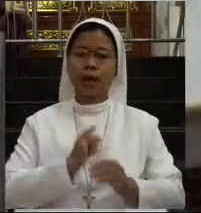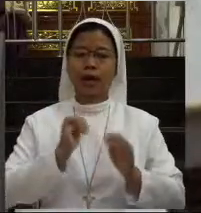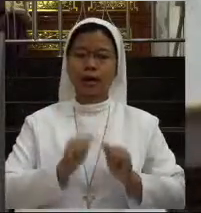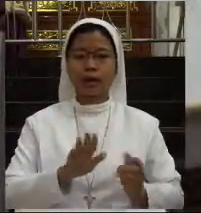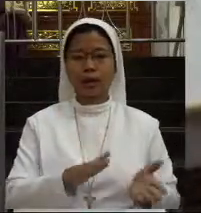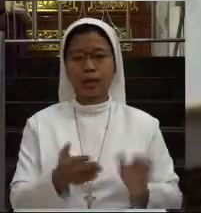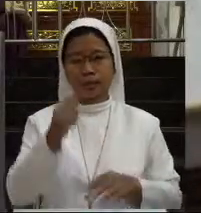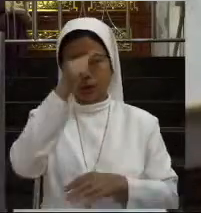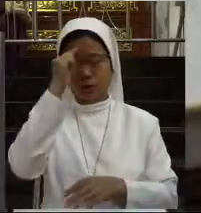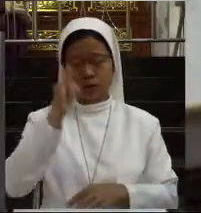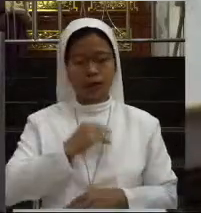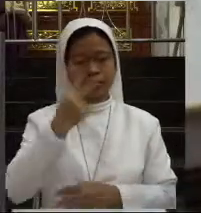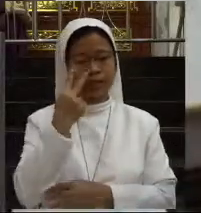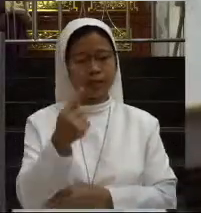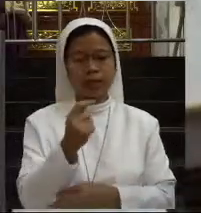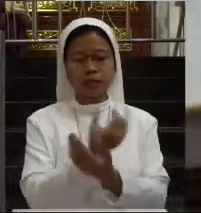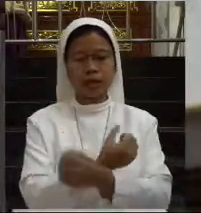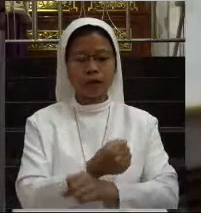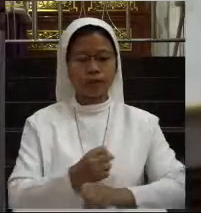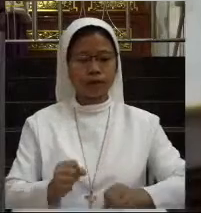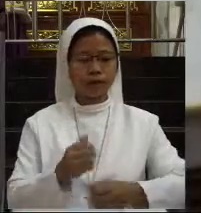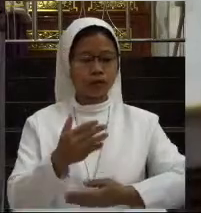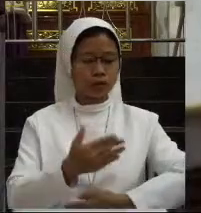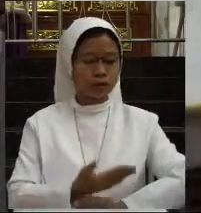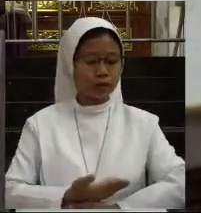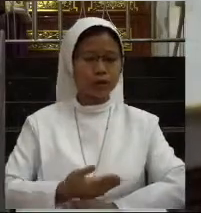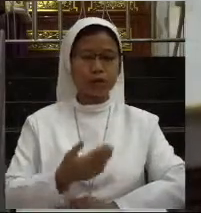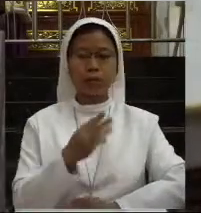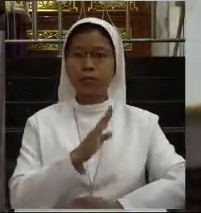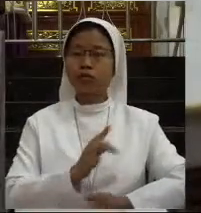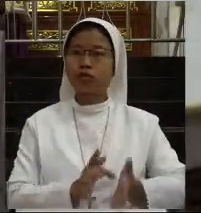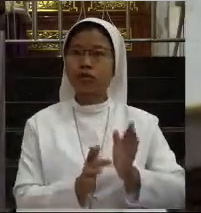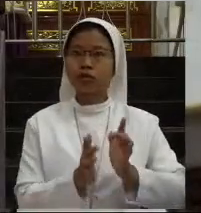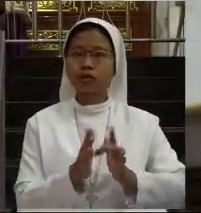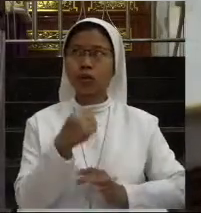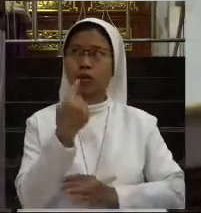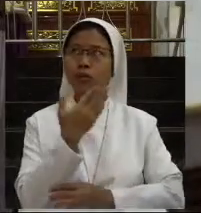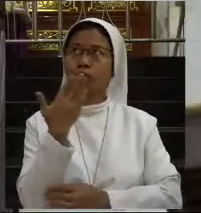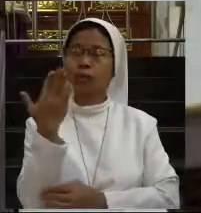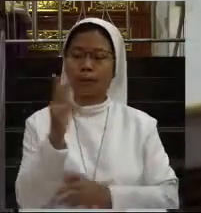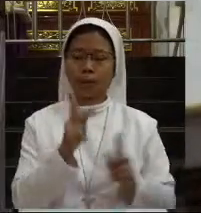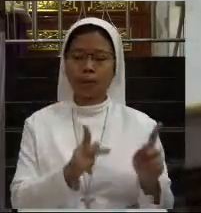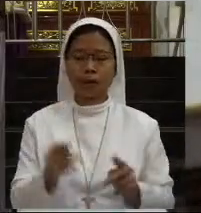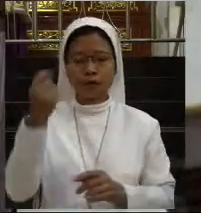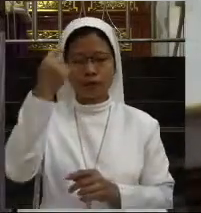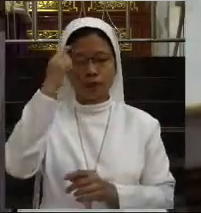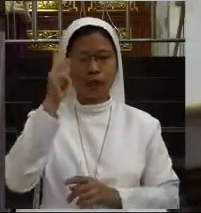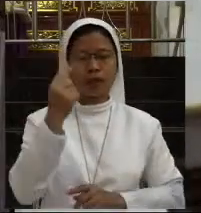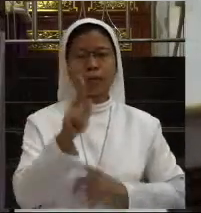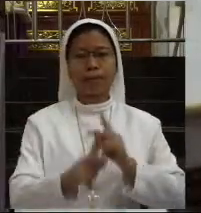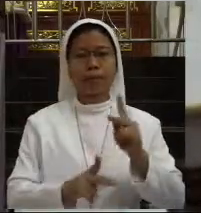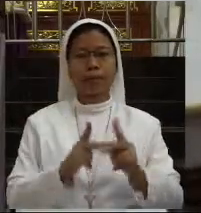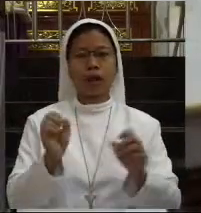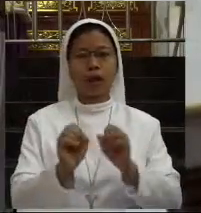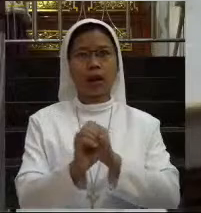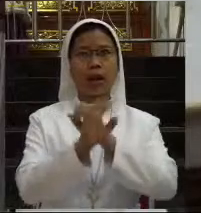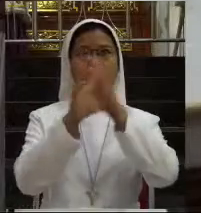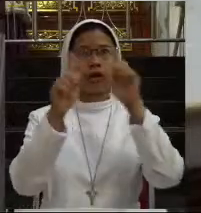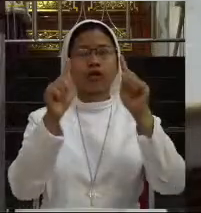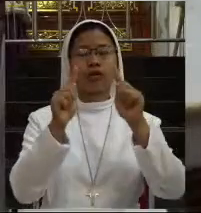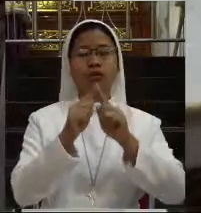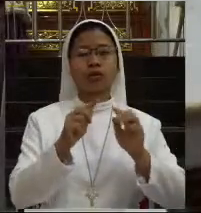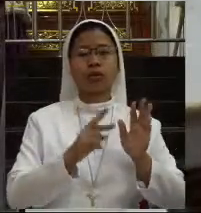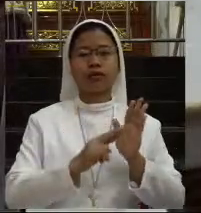My own eyes have seen the salvation which you prepared in the sight of every people, a light to reveal you to